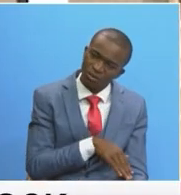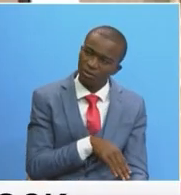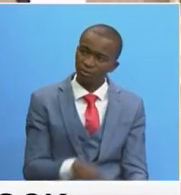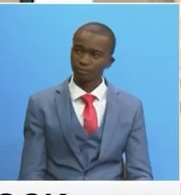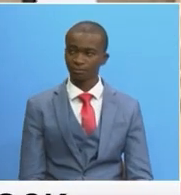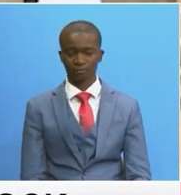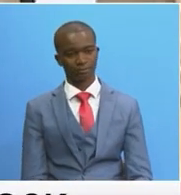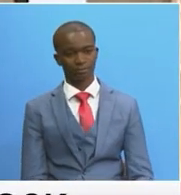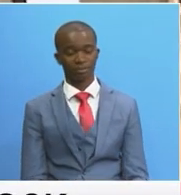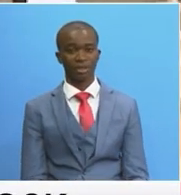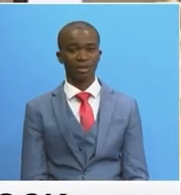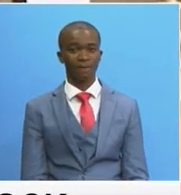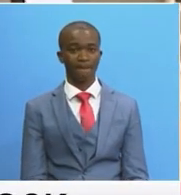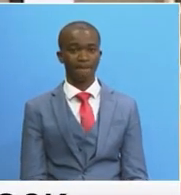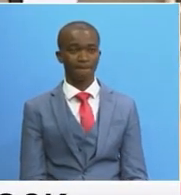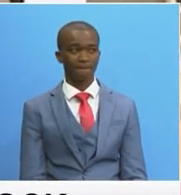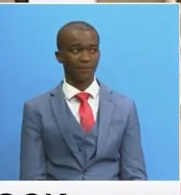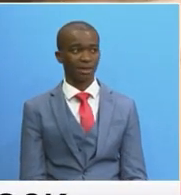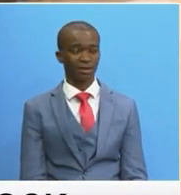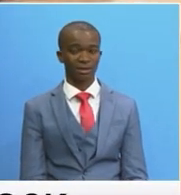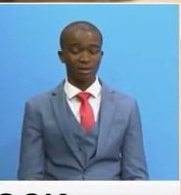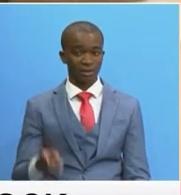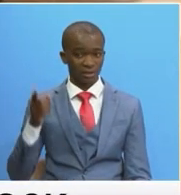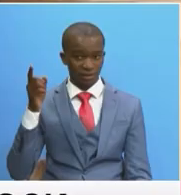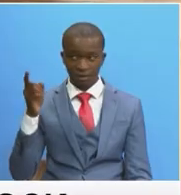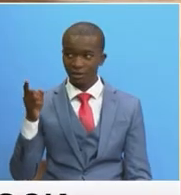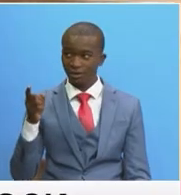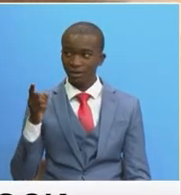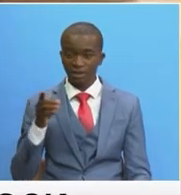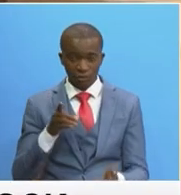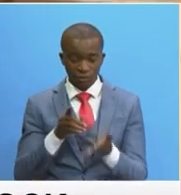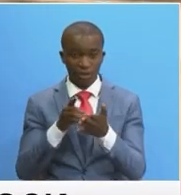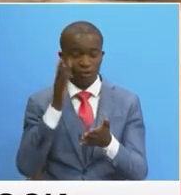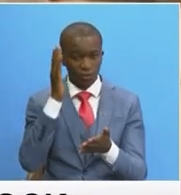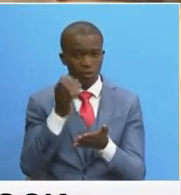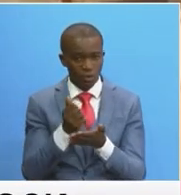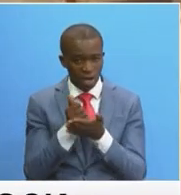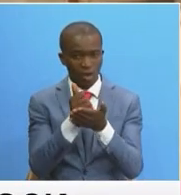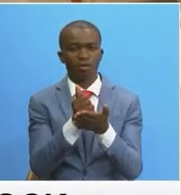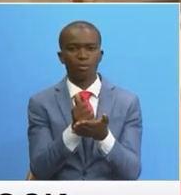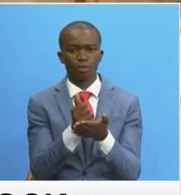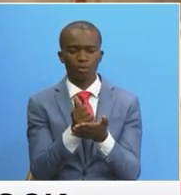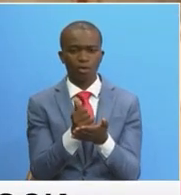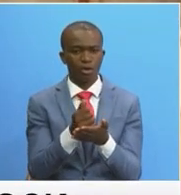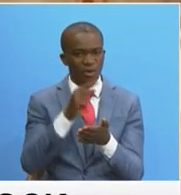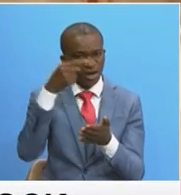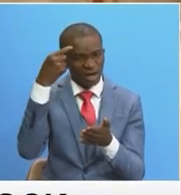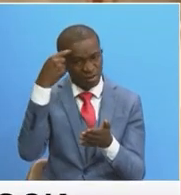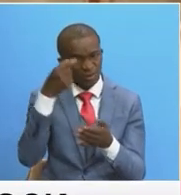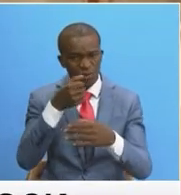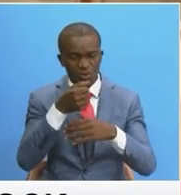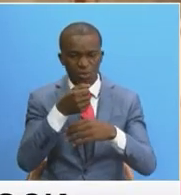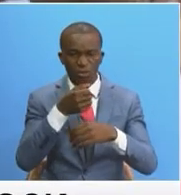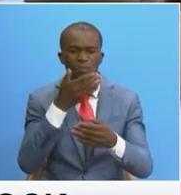This gesture by the organization would help to accelerate and complement government's efforts to create a conducive learning